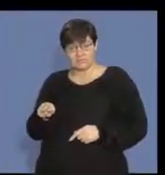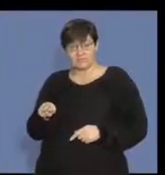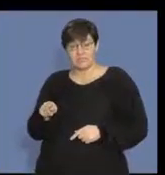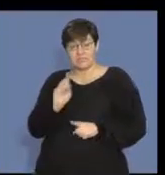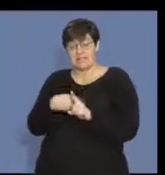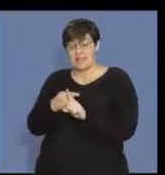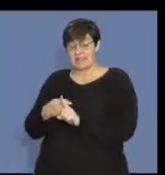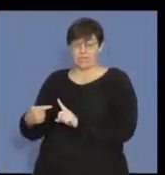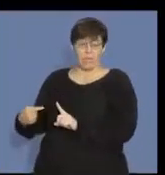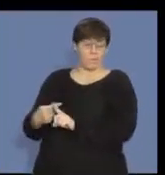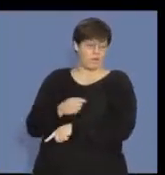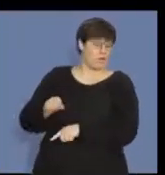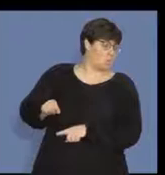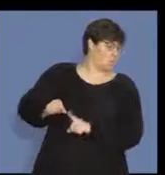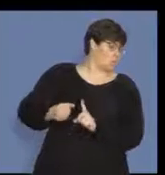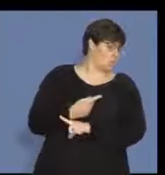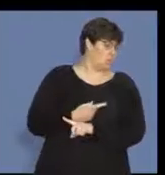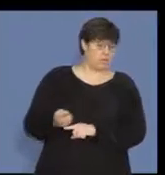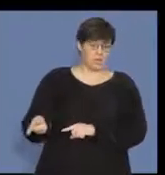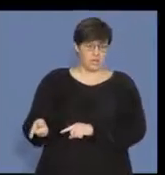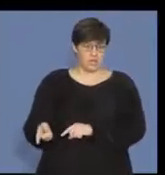tax evasion,